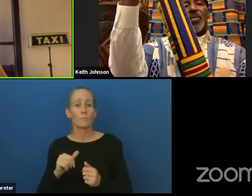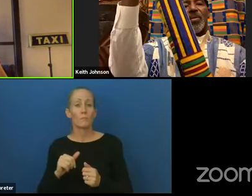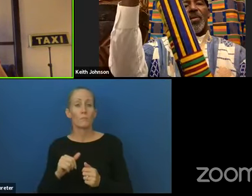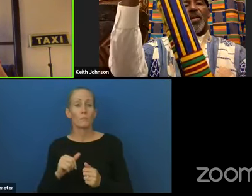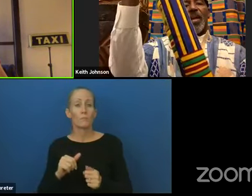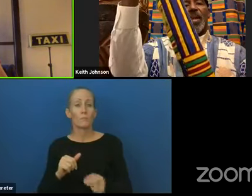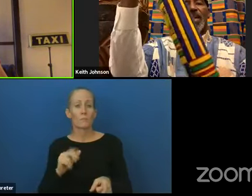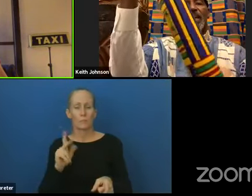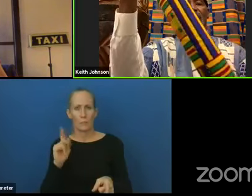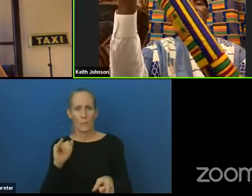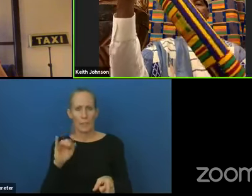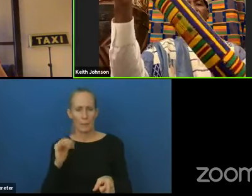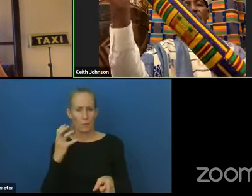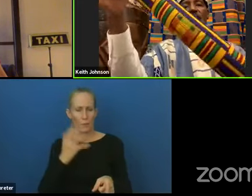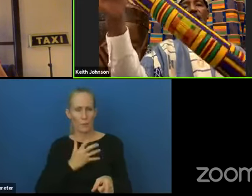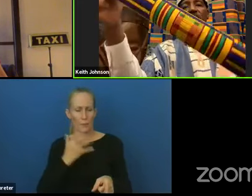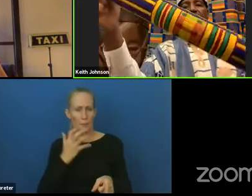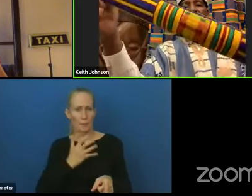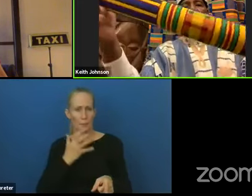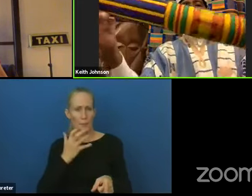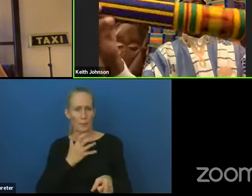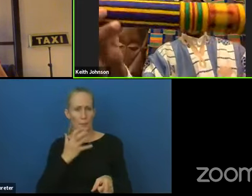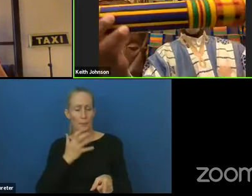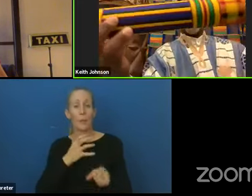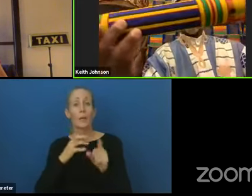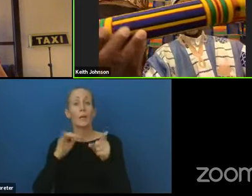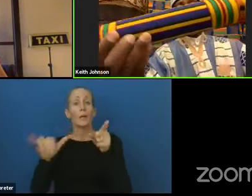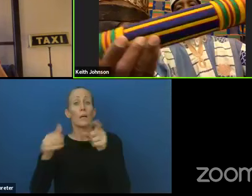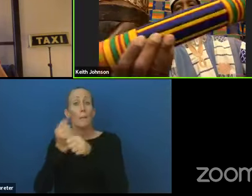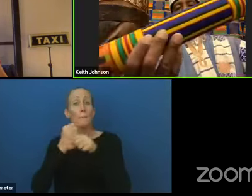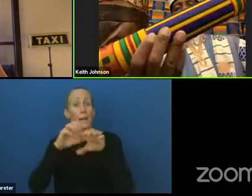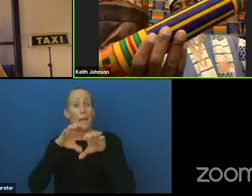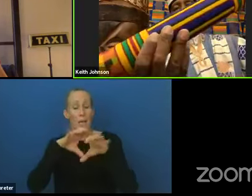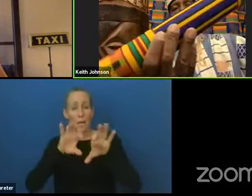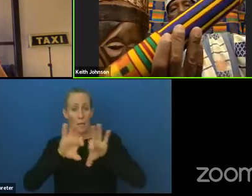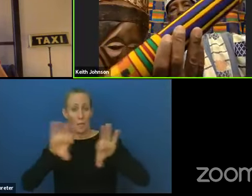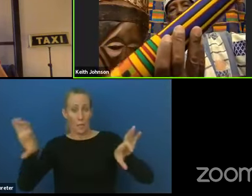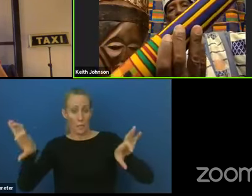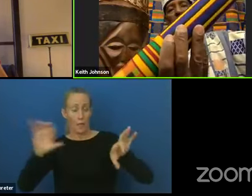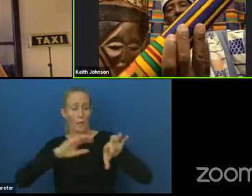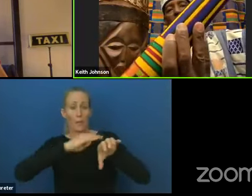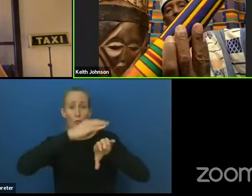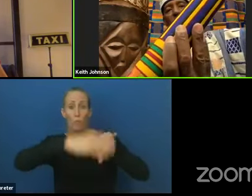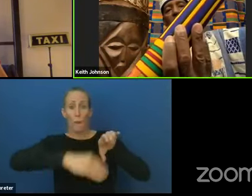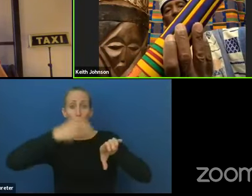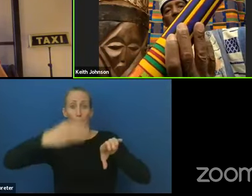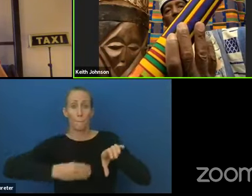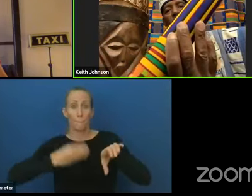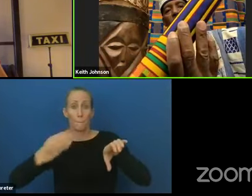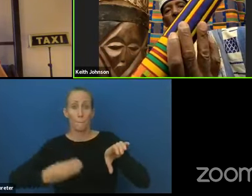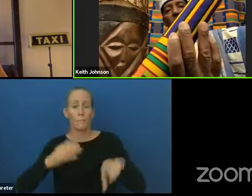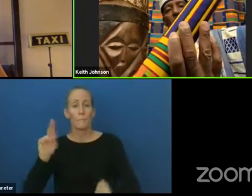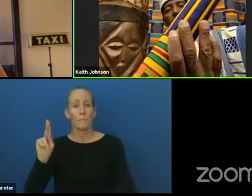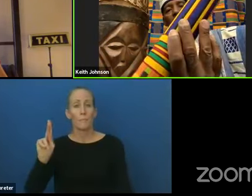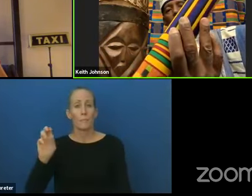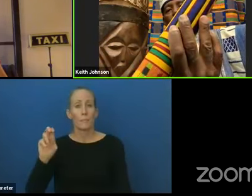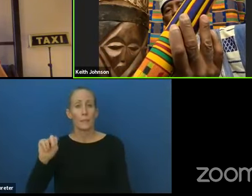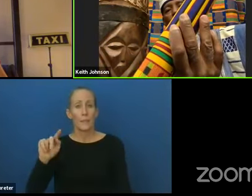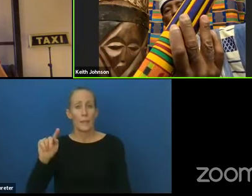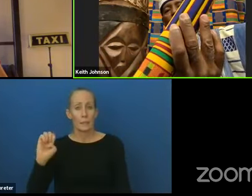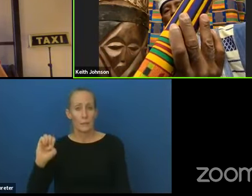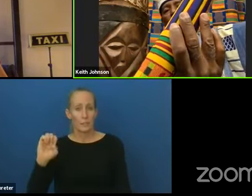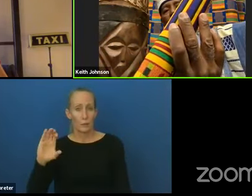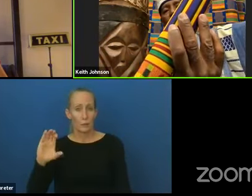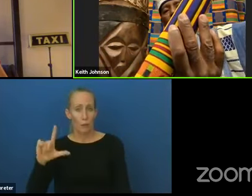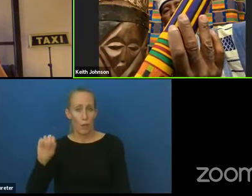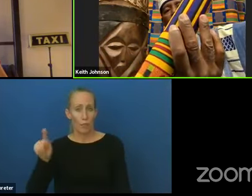Wow. And this is tinted cloth that I covered it with. So it looks like it came from the store, from the Mercado.